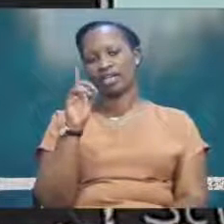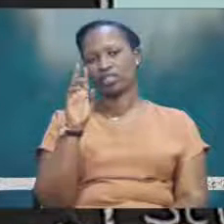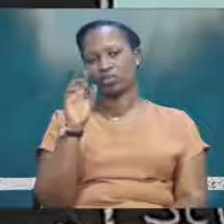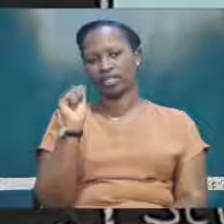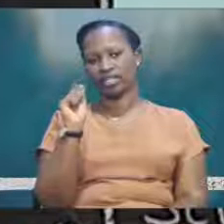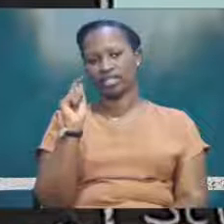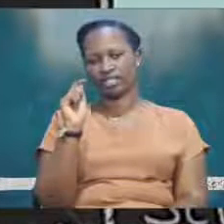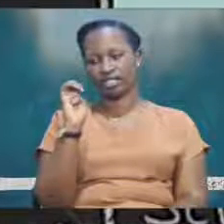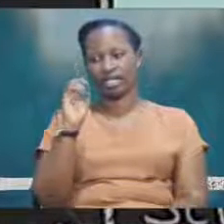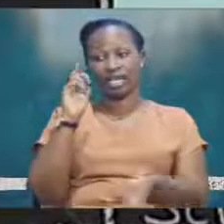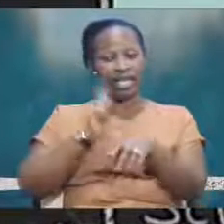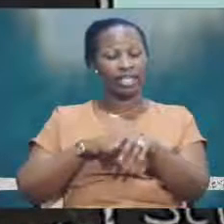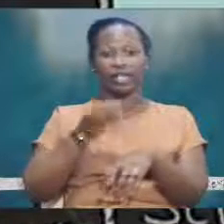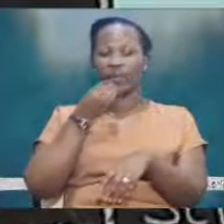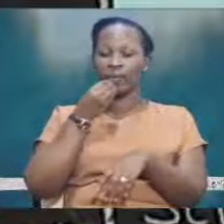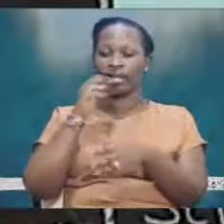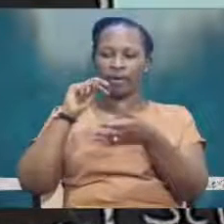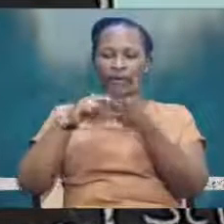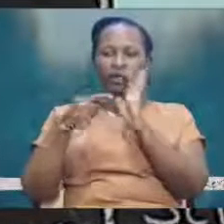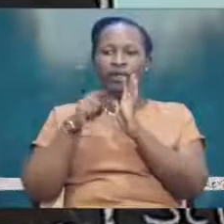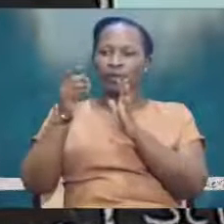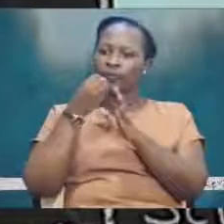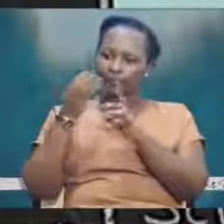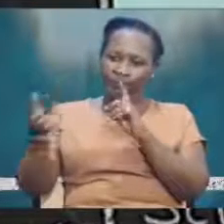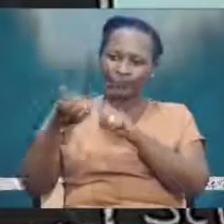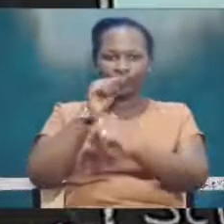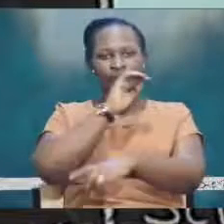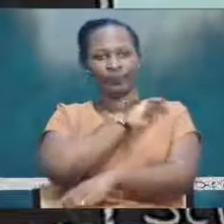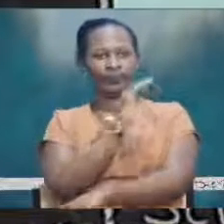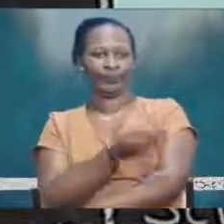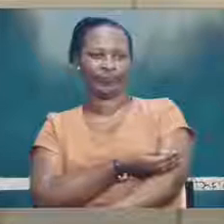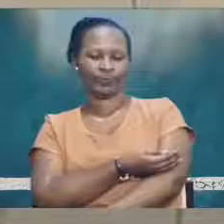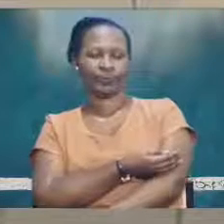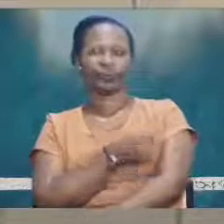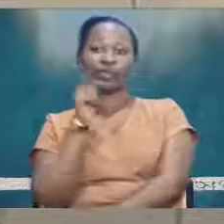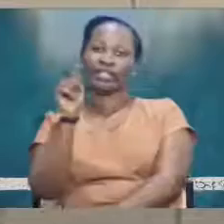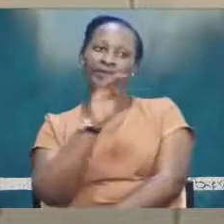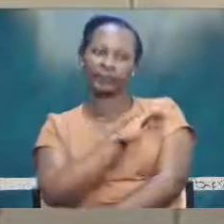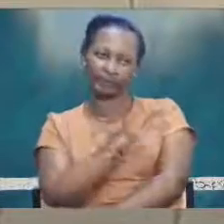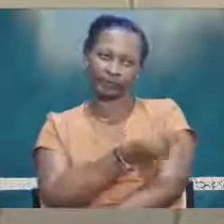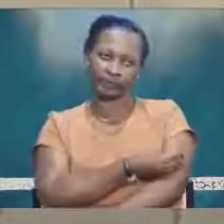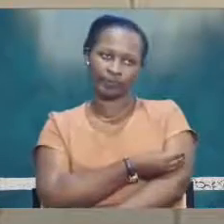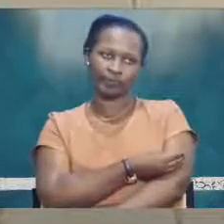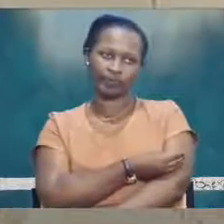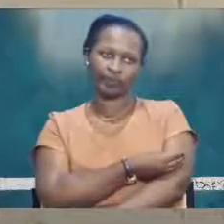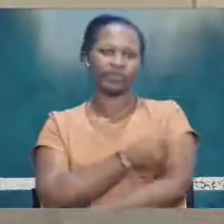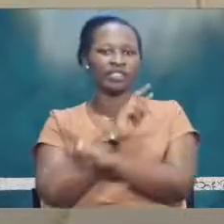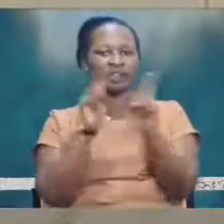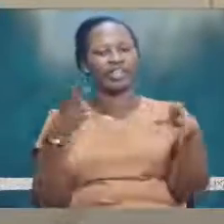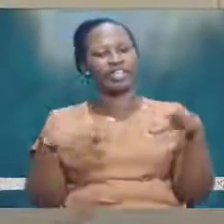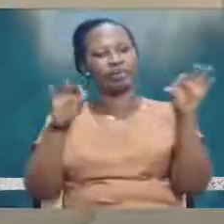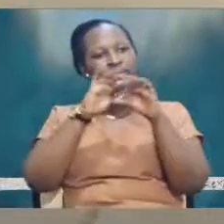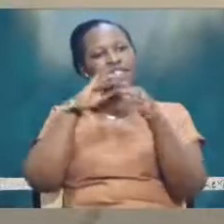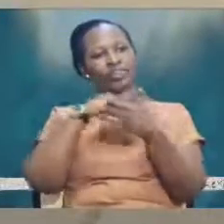you eat them, that means you are eating them to get energy. That energy is very